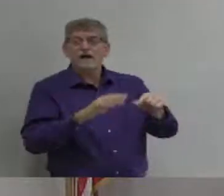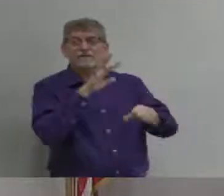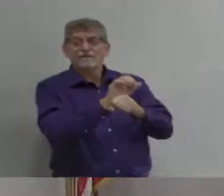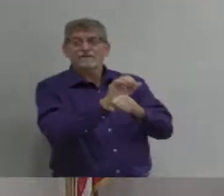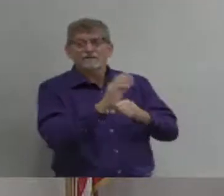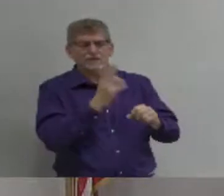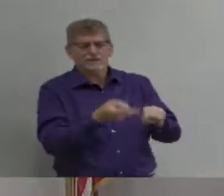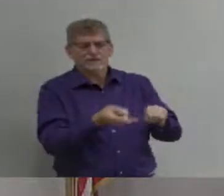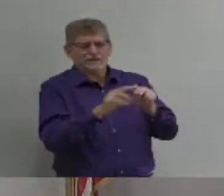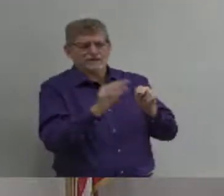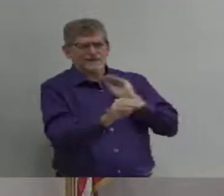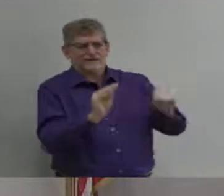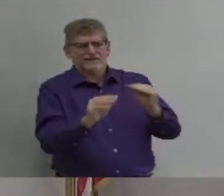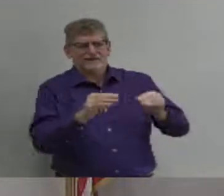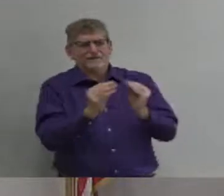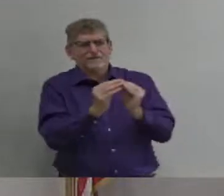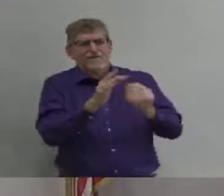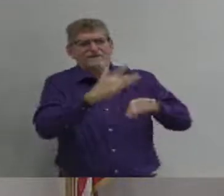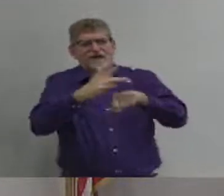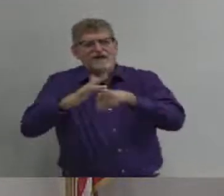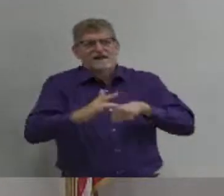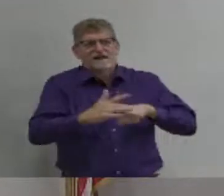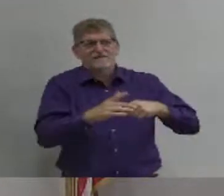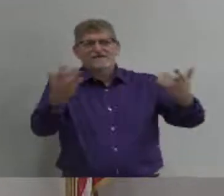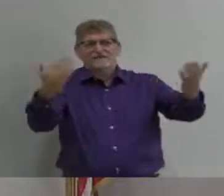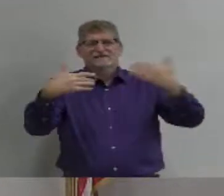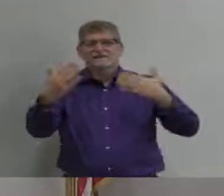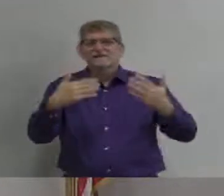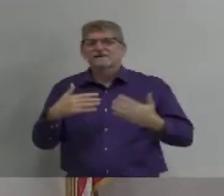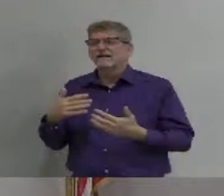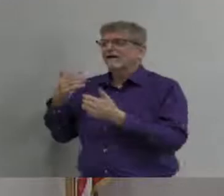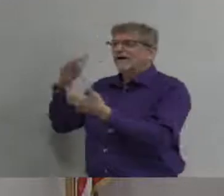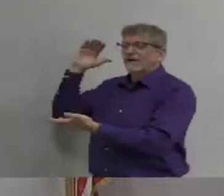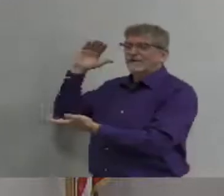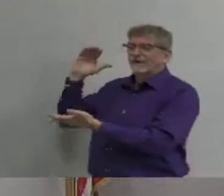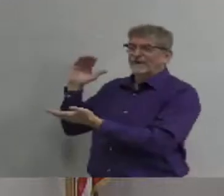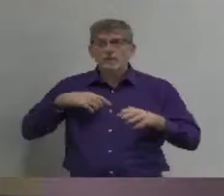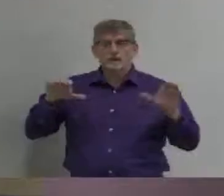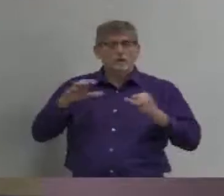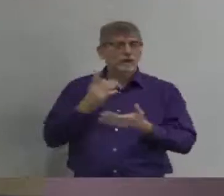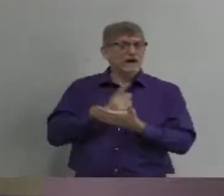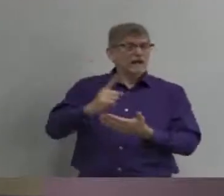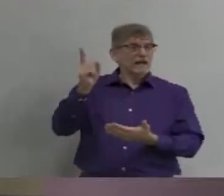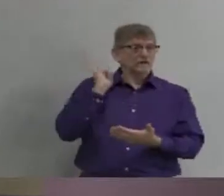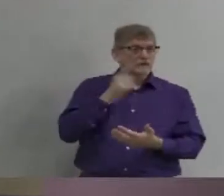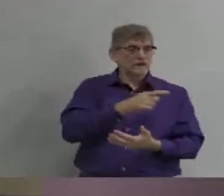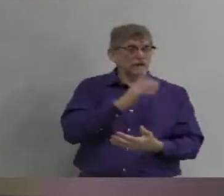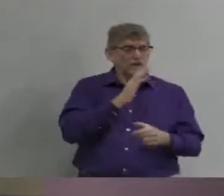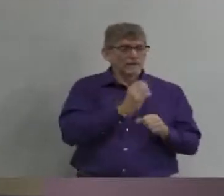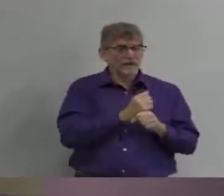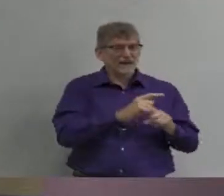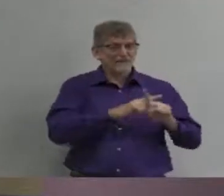wait time will go down. There are other vaccination sites. Weeks from now,